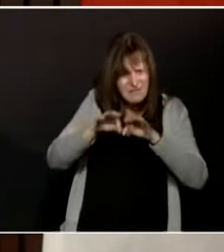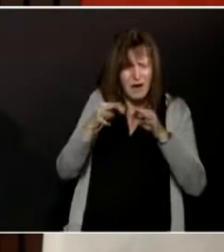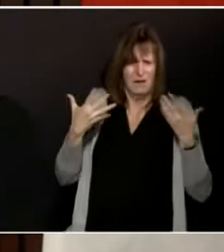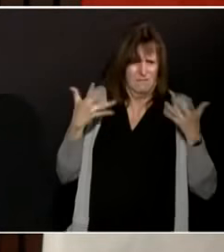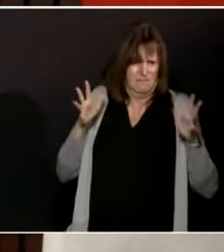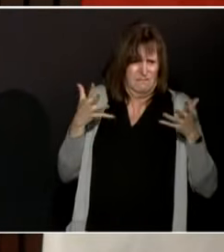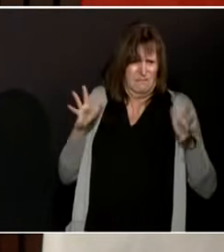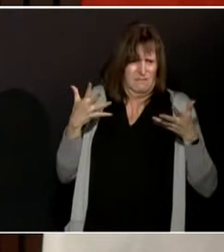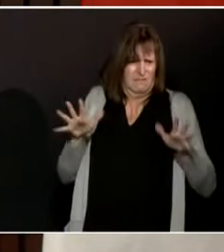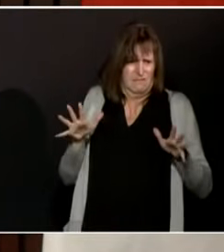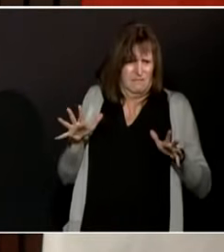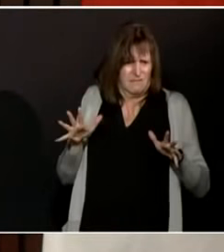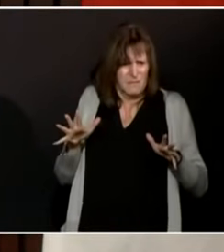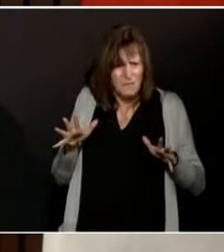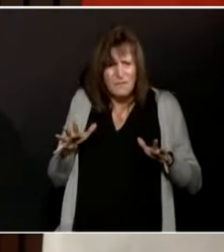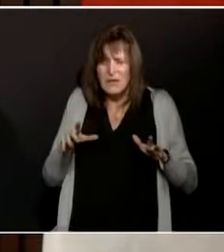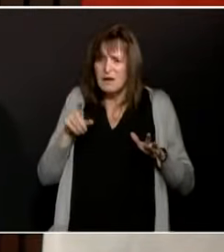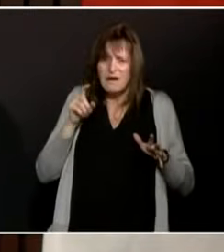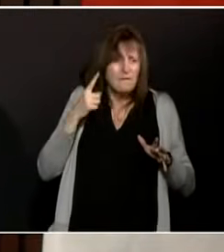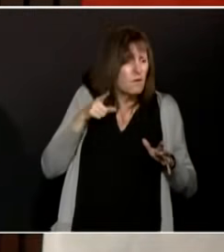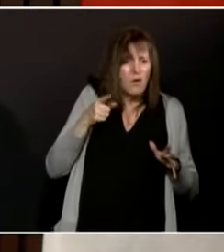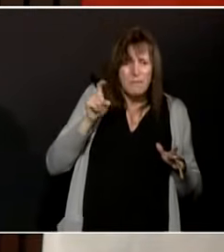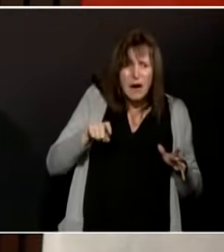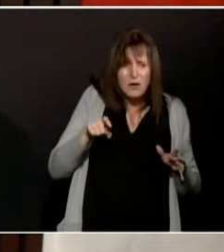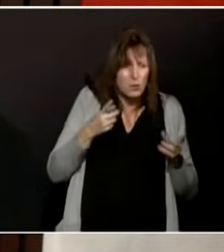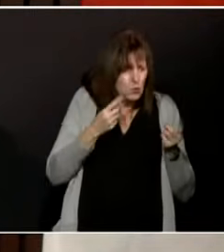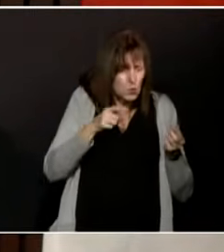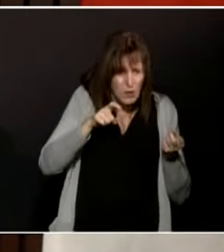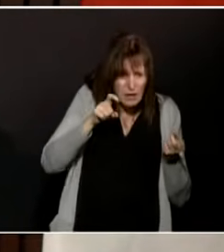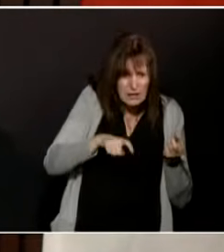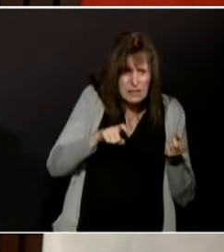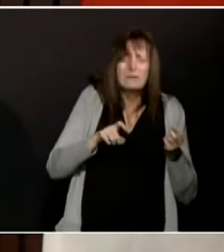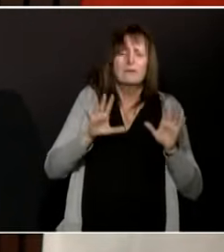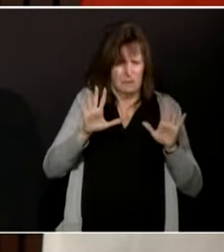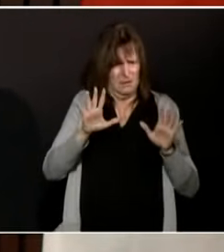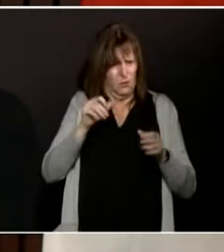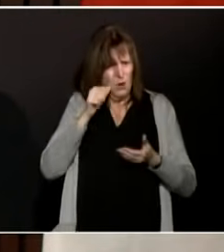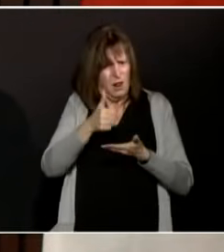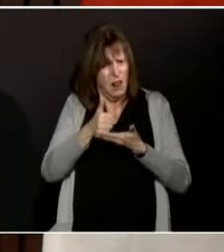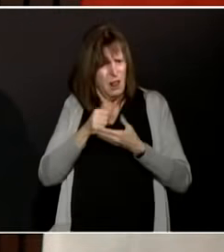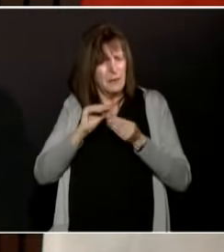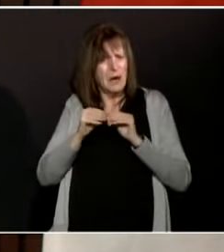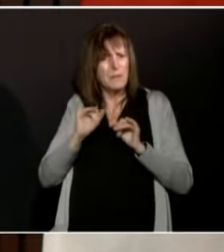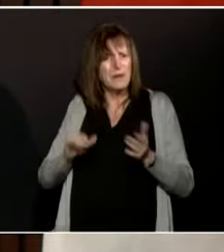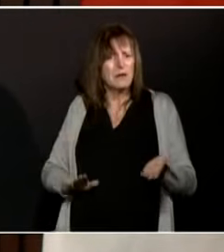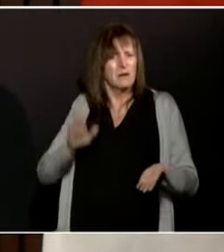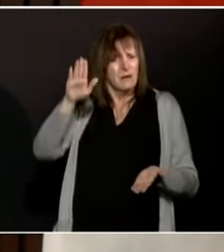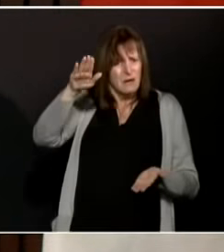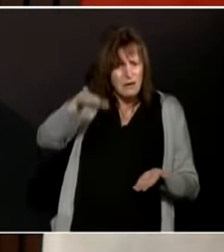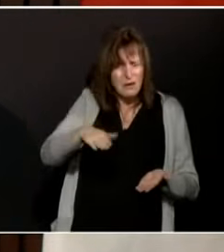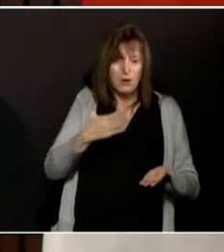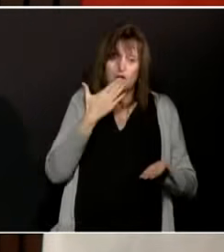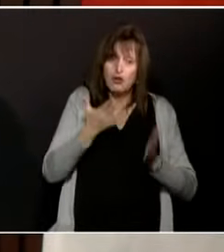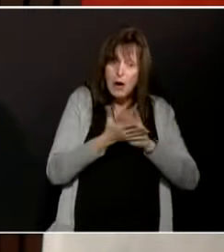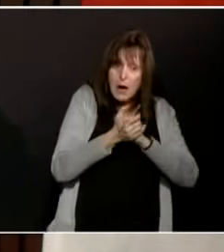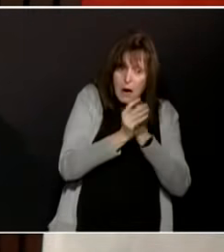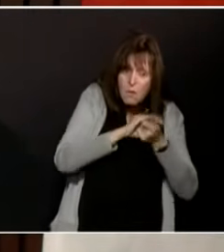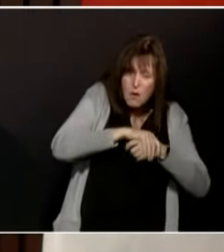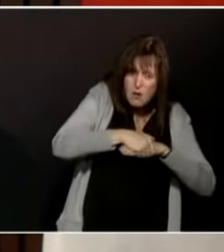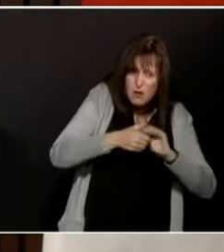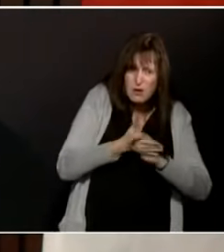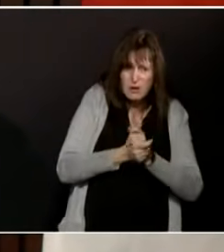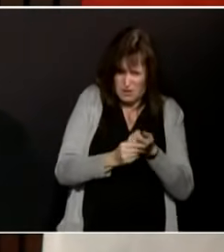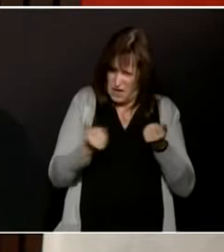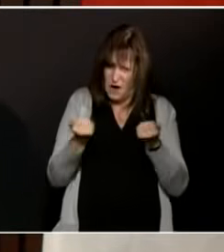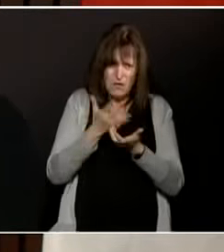essential tasks, that really helps bring it down. When we engage in good hand hygiene and all of these things. So the more that we do that, it's not just about